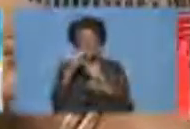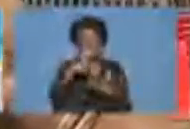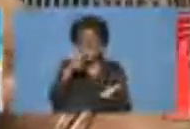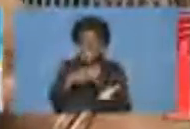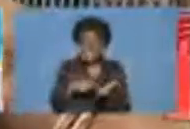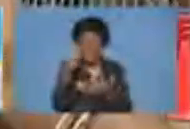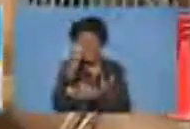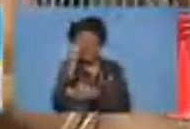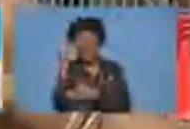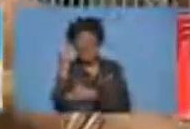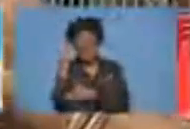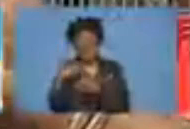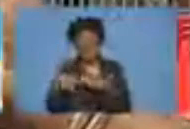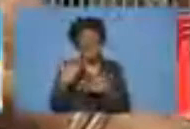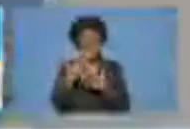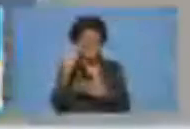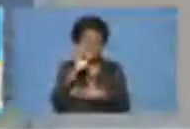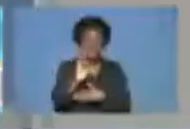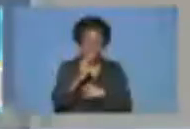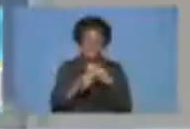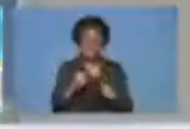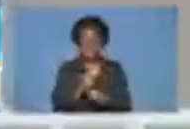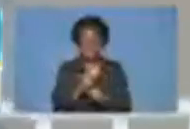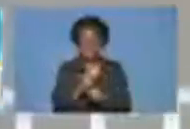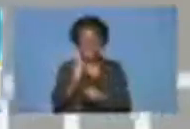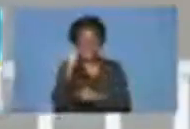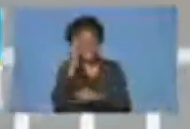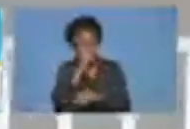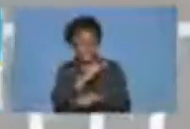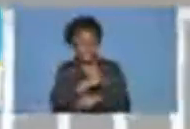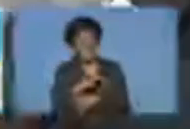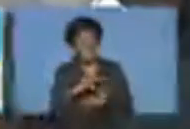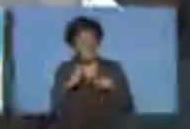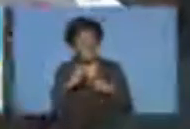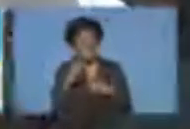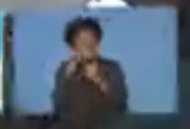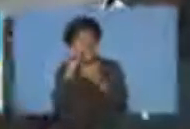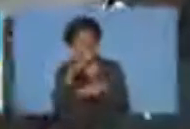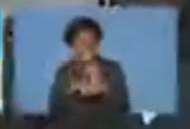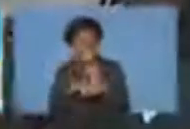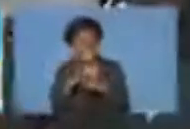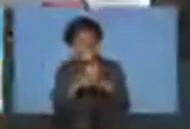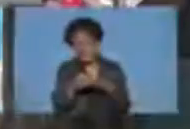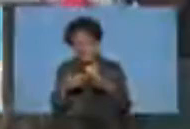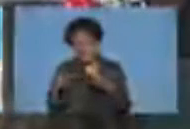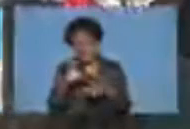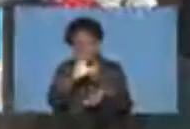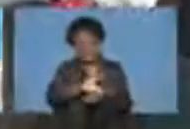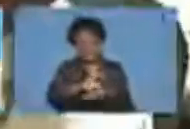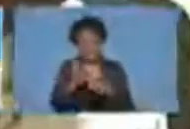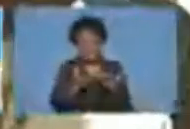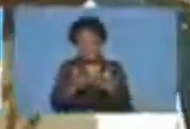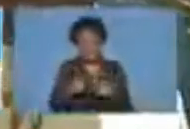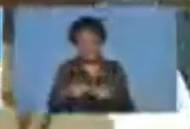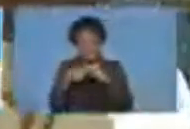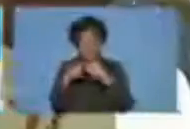ministry over the last 6 years. Pastor Monroe provided some insight on the extended church service held to